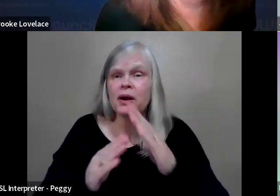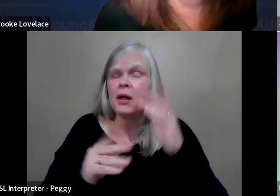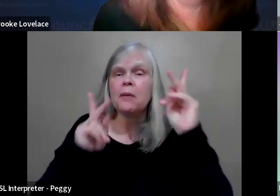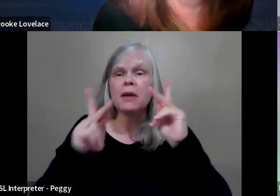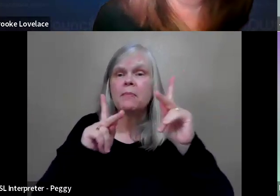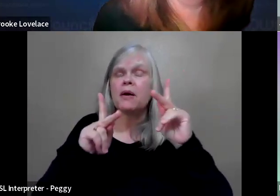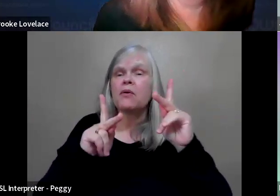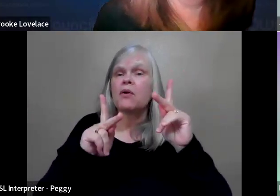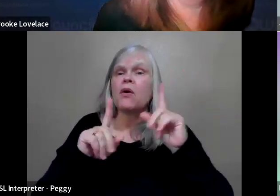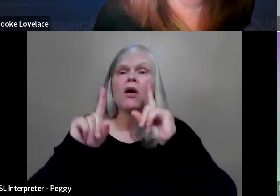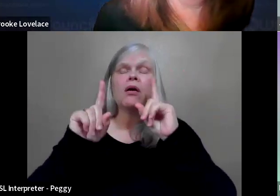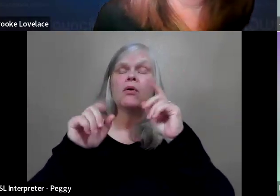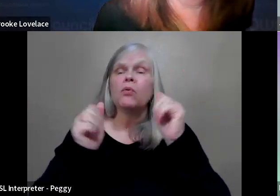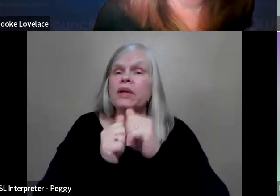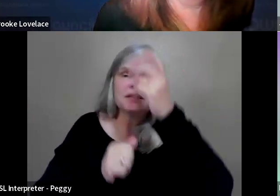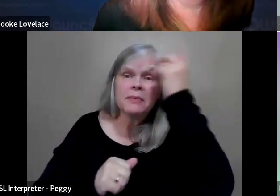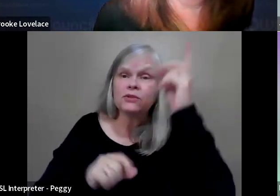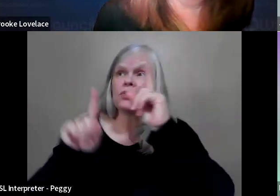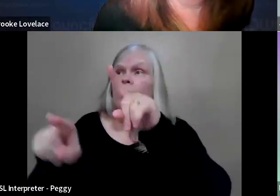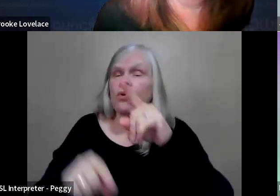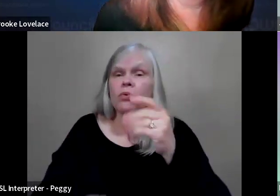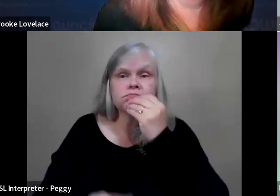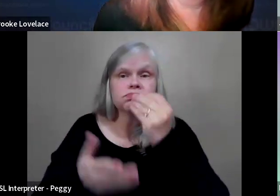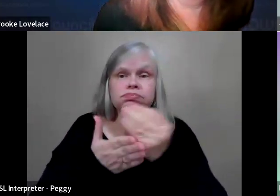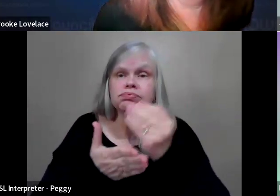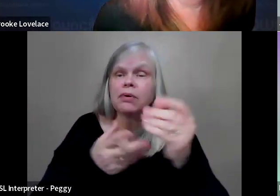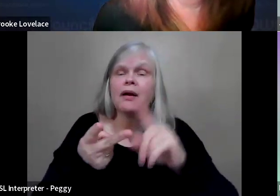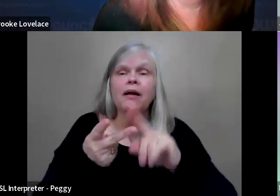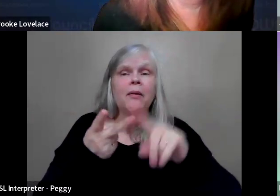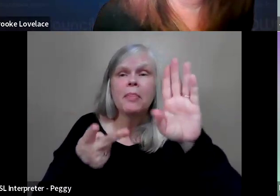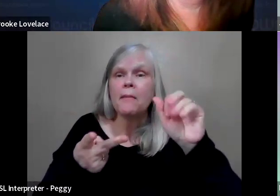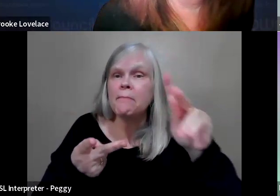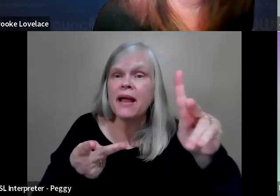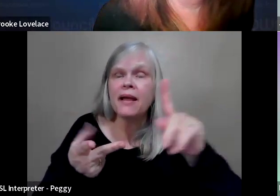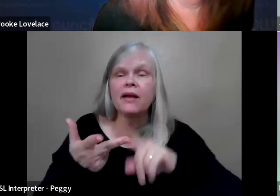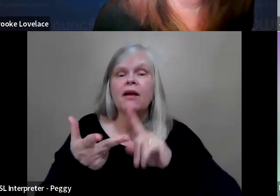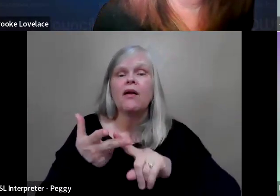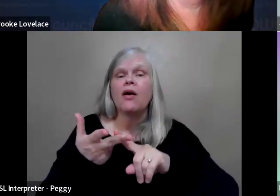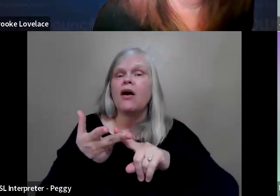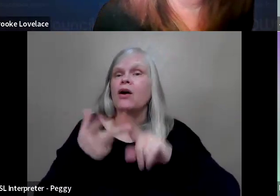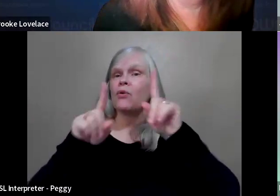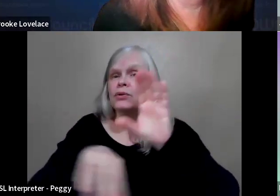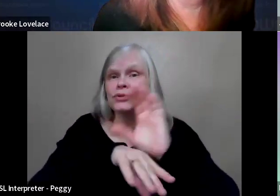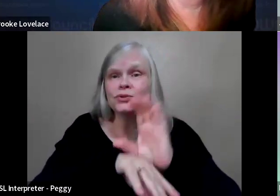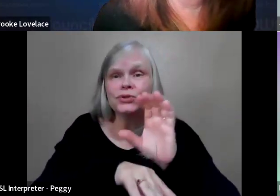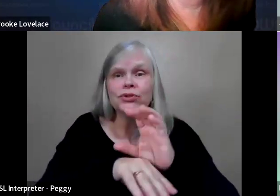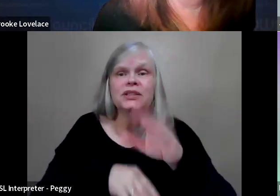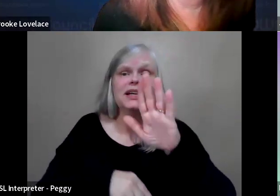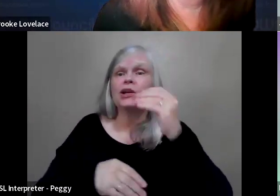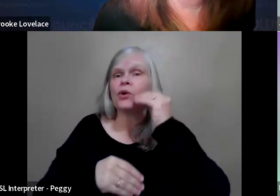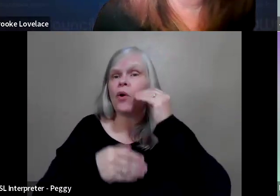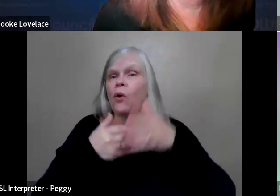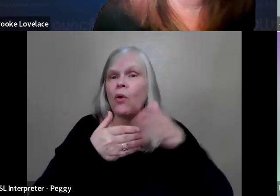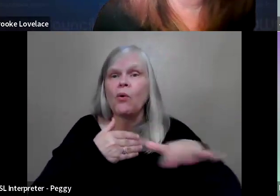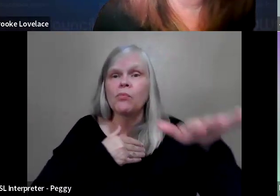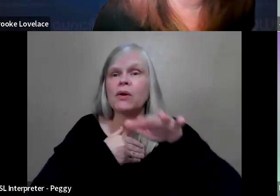are going to the grocery store, to the bank, to the faith-based communities in our neighborhoods. And